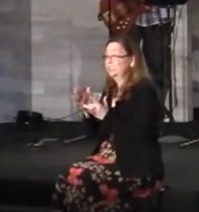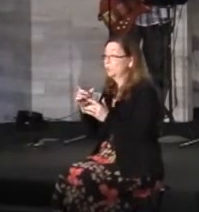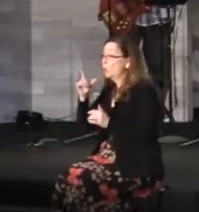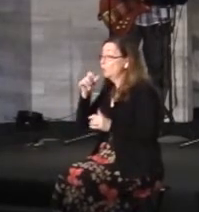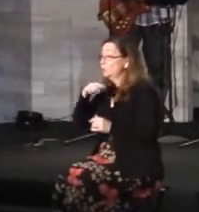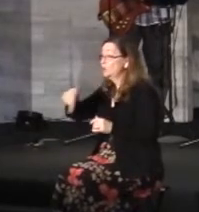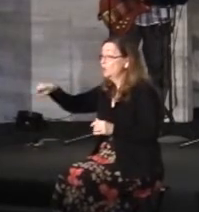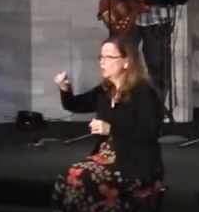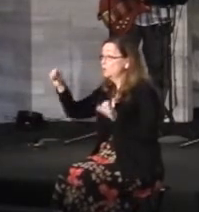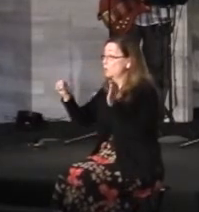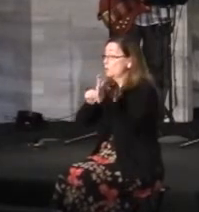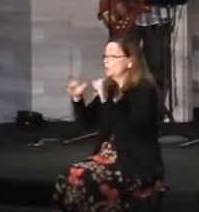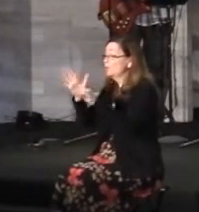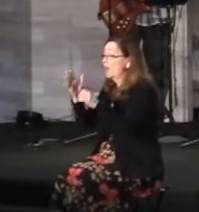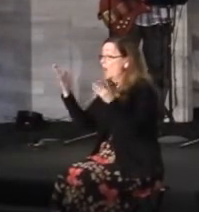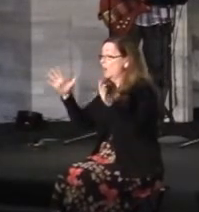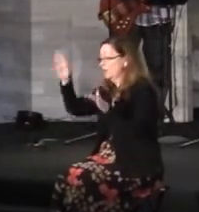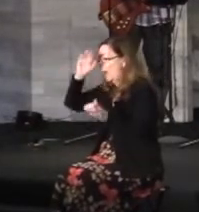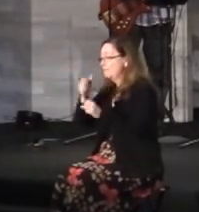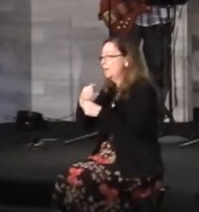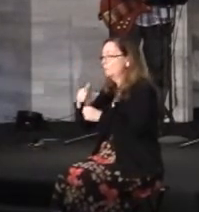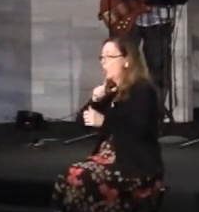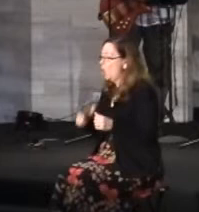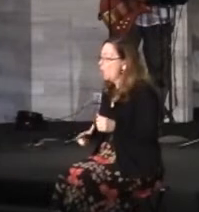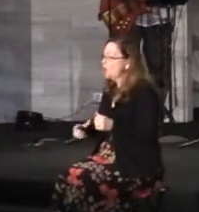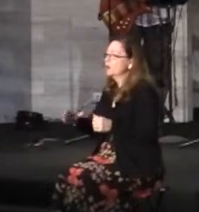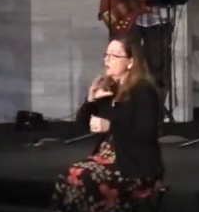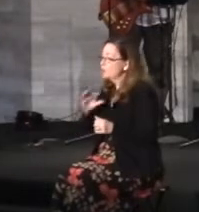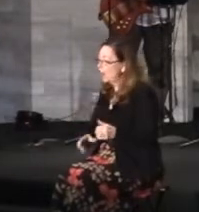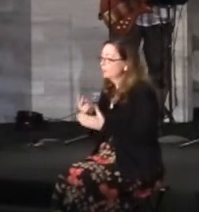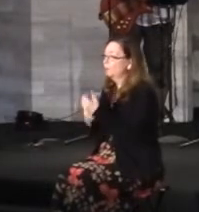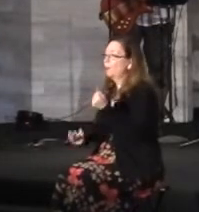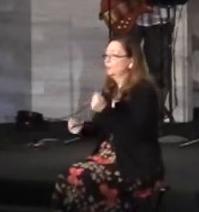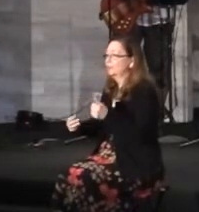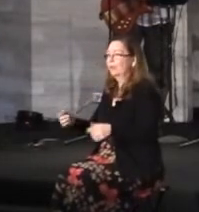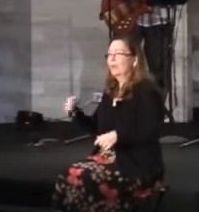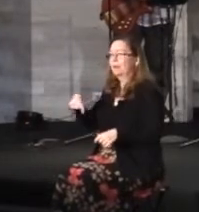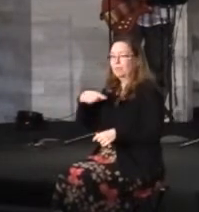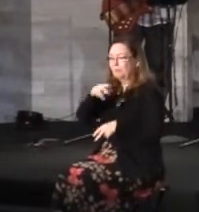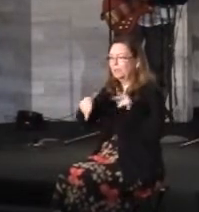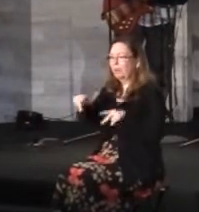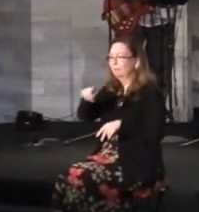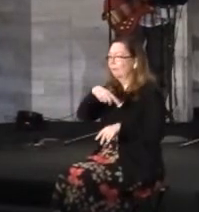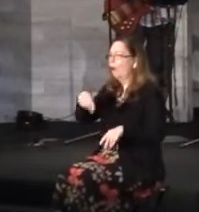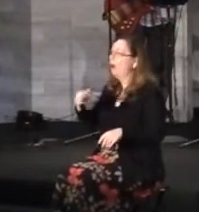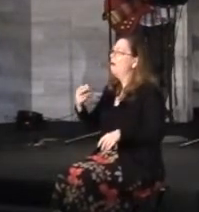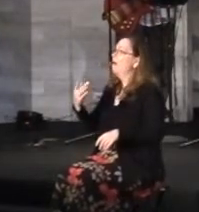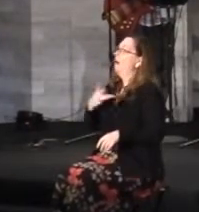you crucified, God has made both Lord and Christ. And they were convicted to the heart. They were like me. They realized they were wrong.